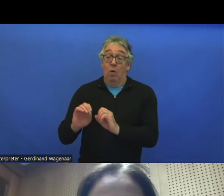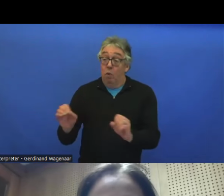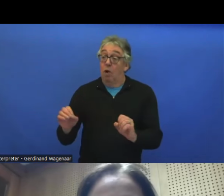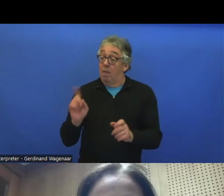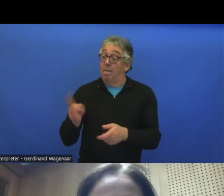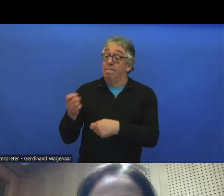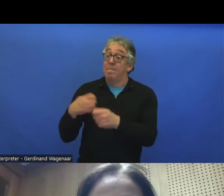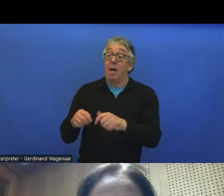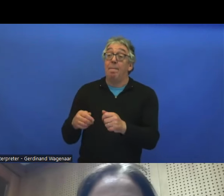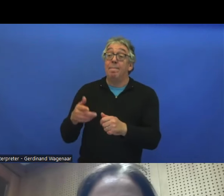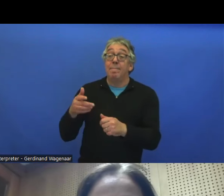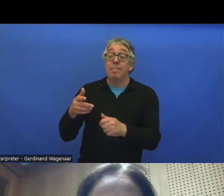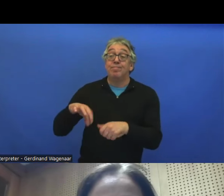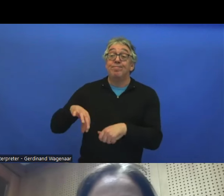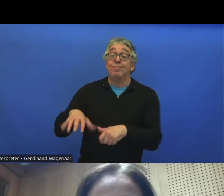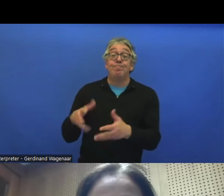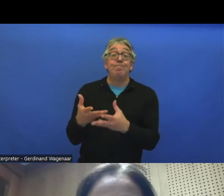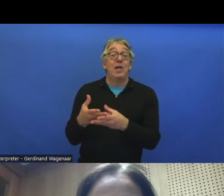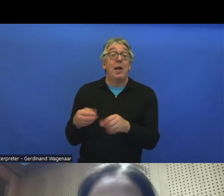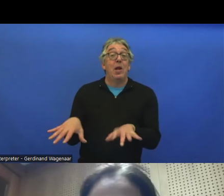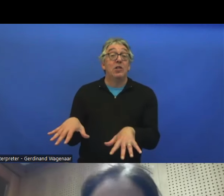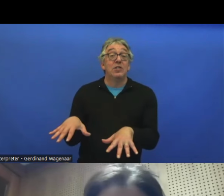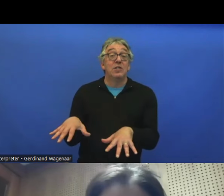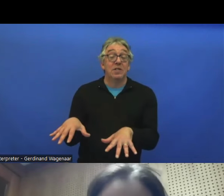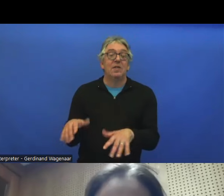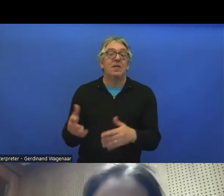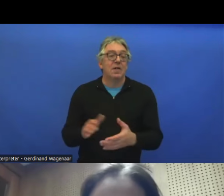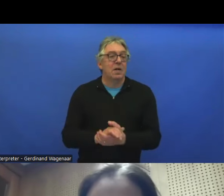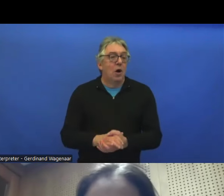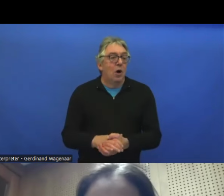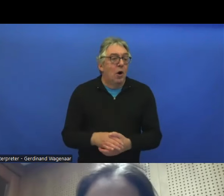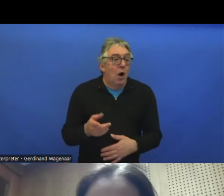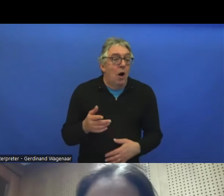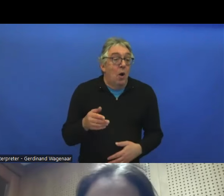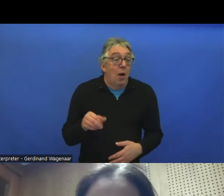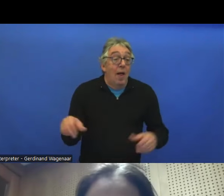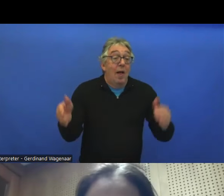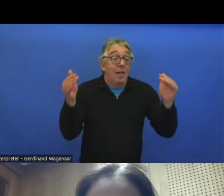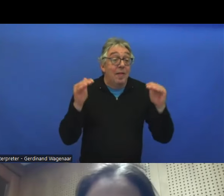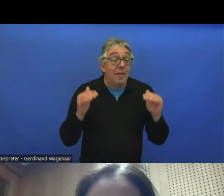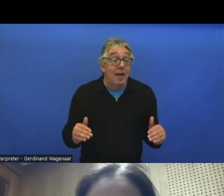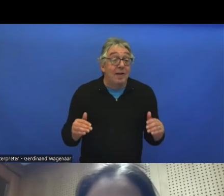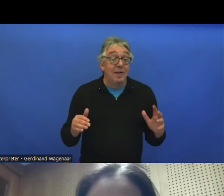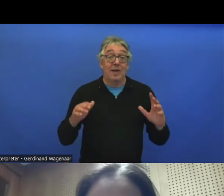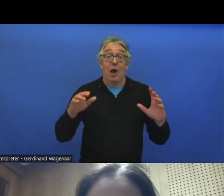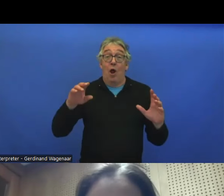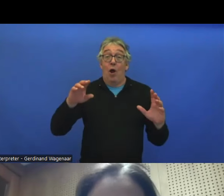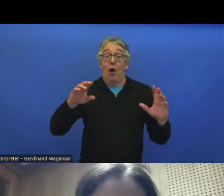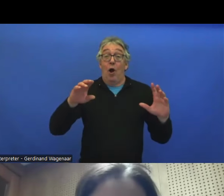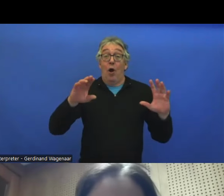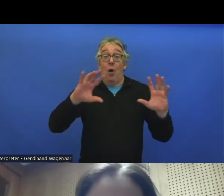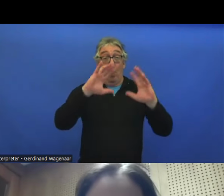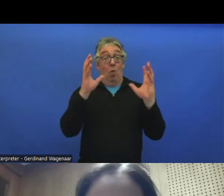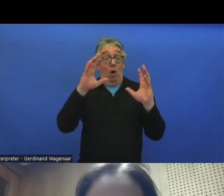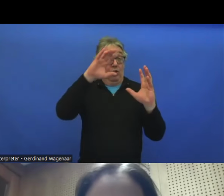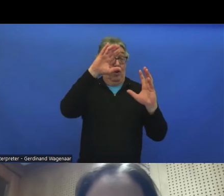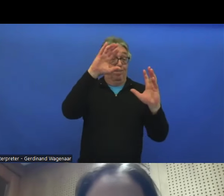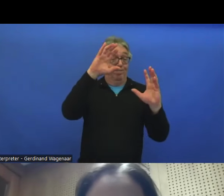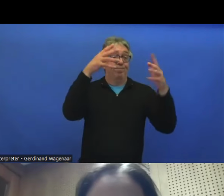slide? I think, yeah, there are a number of regional instruments as well. I won't go